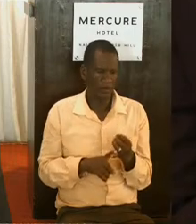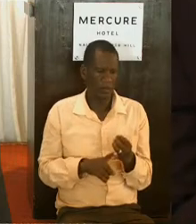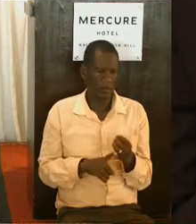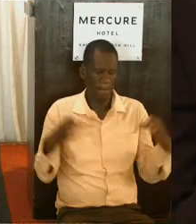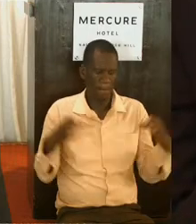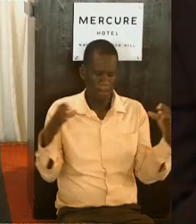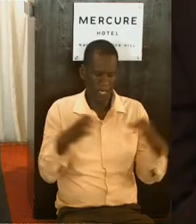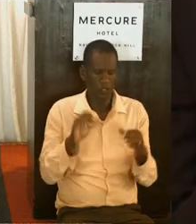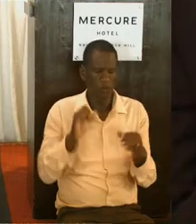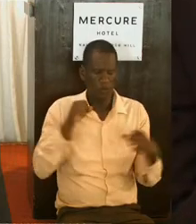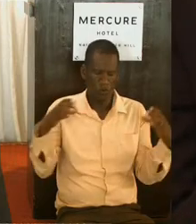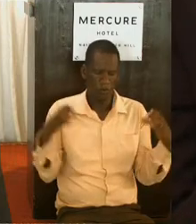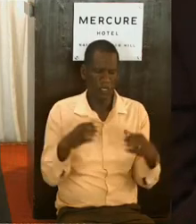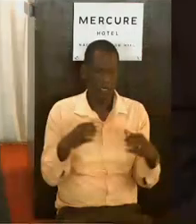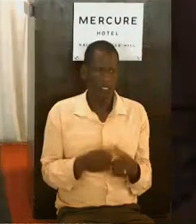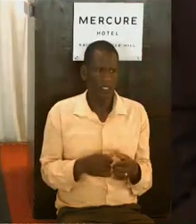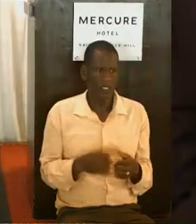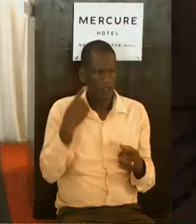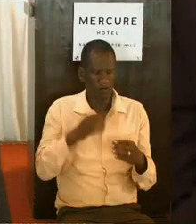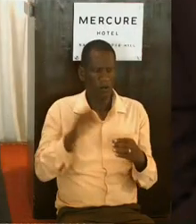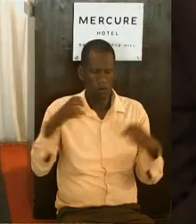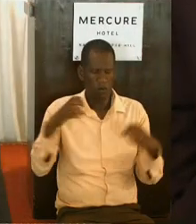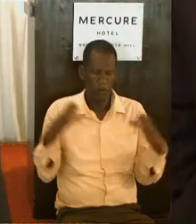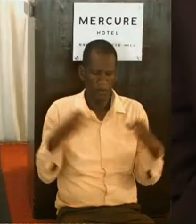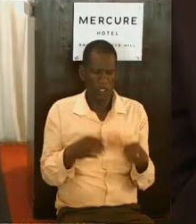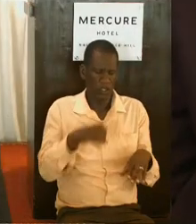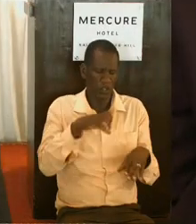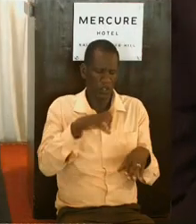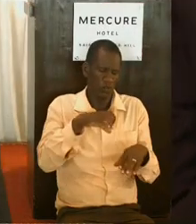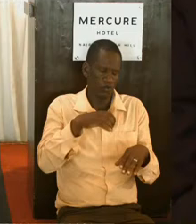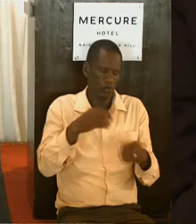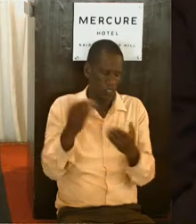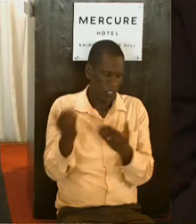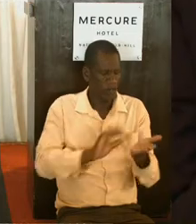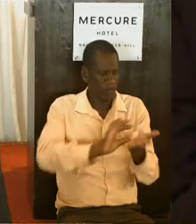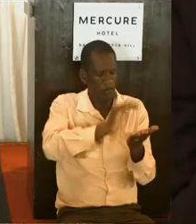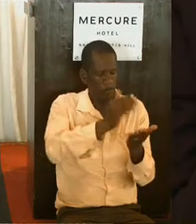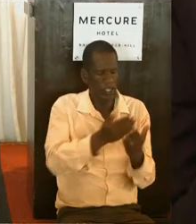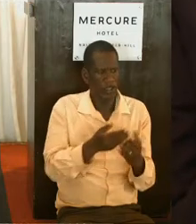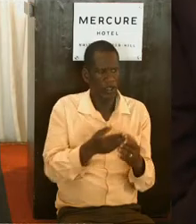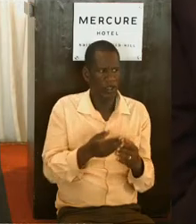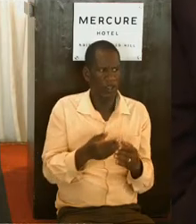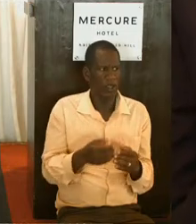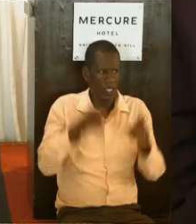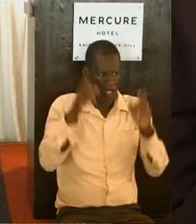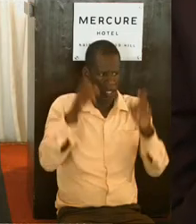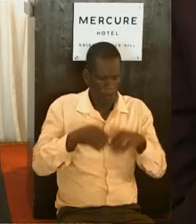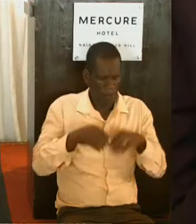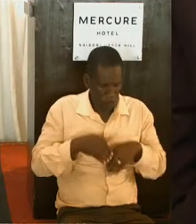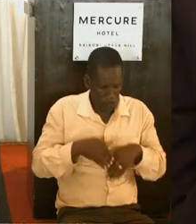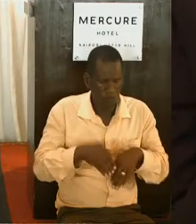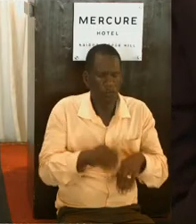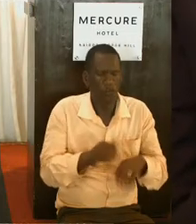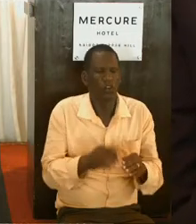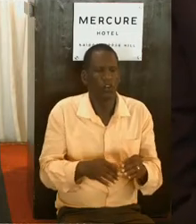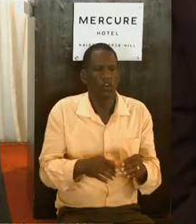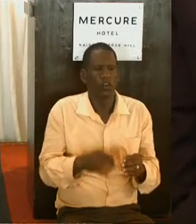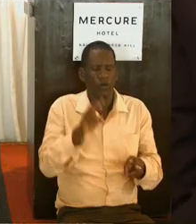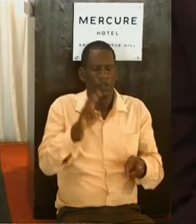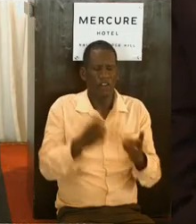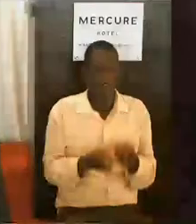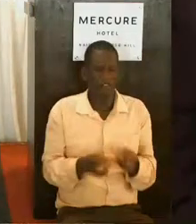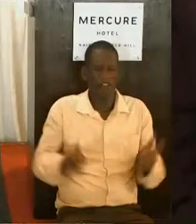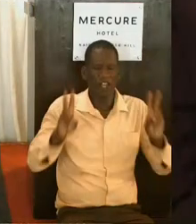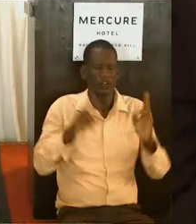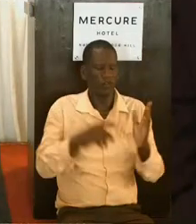parties for parties to get the funding they must comply with their values